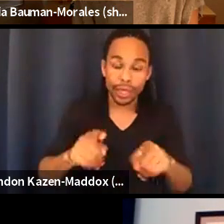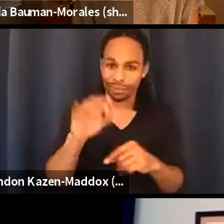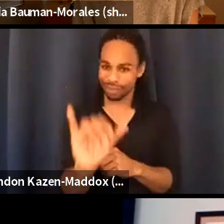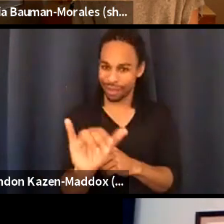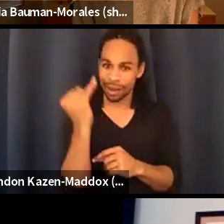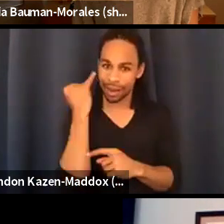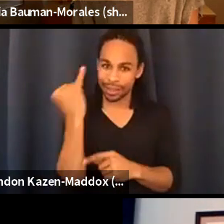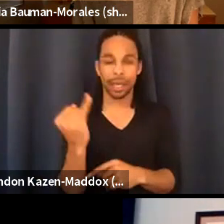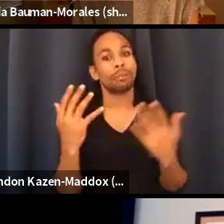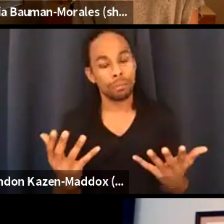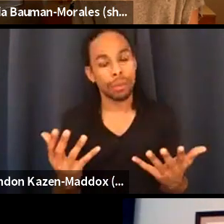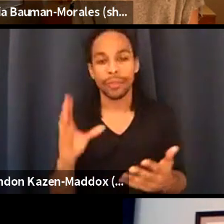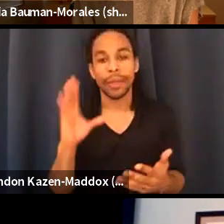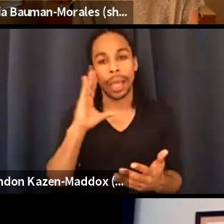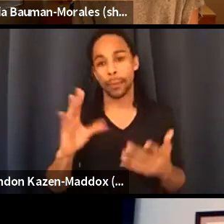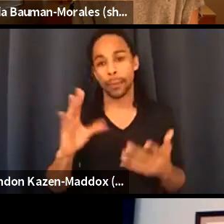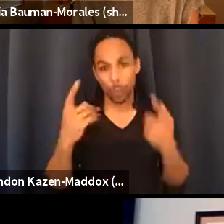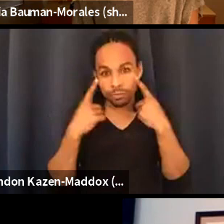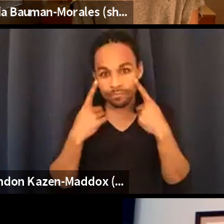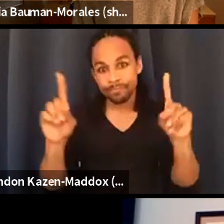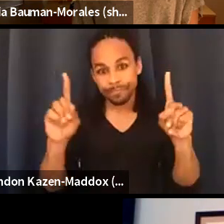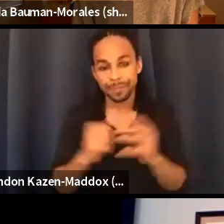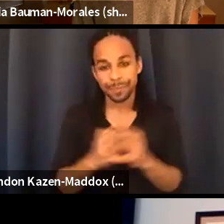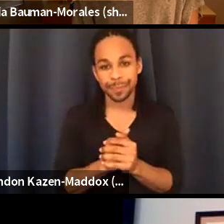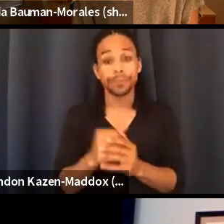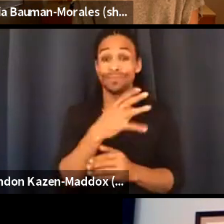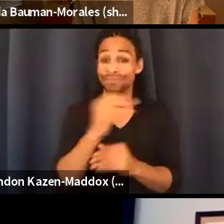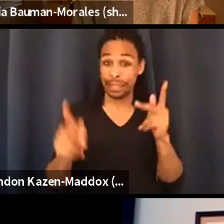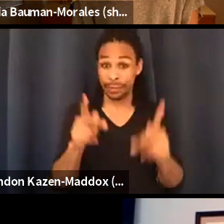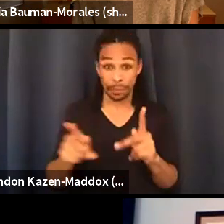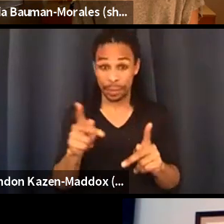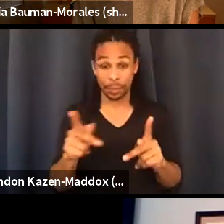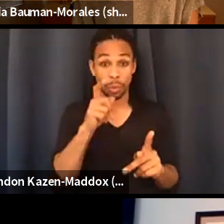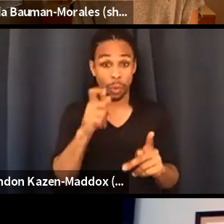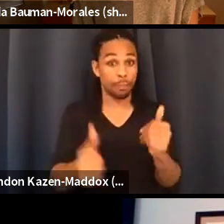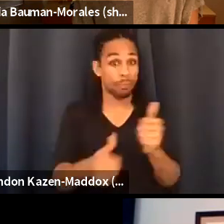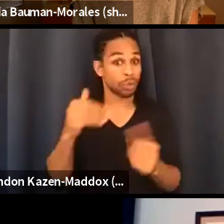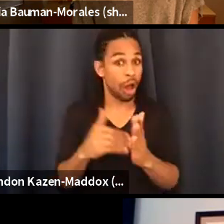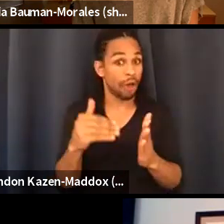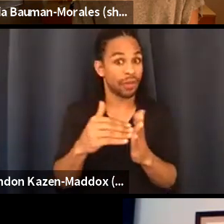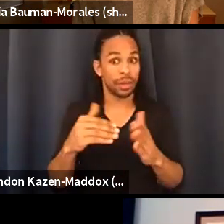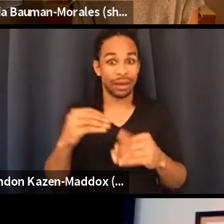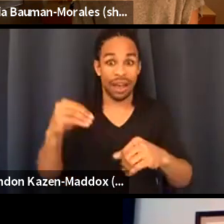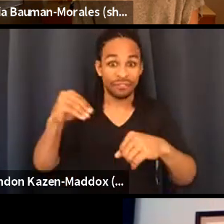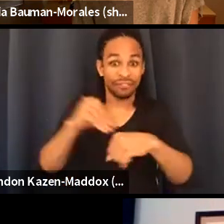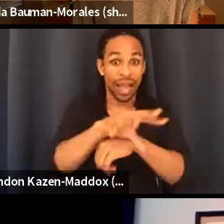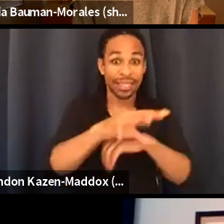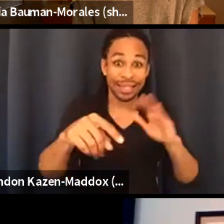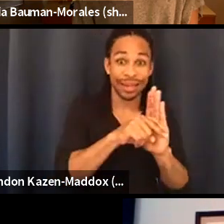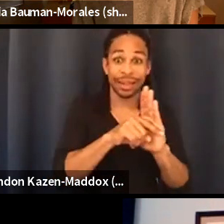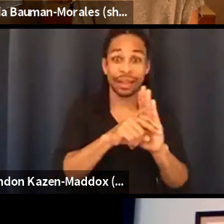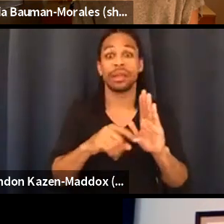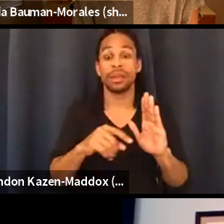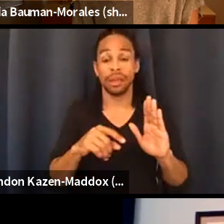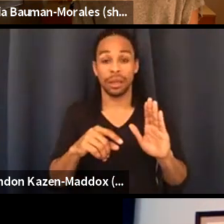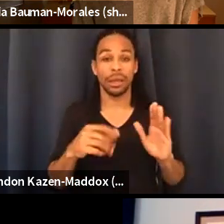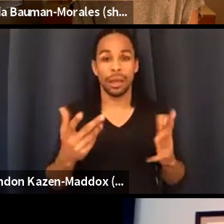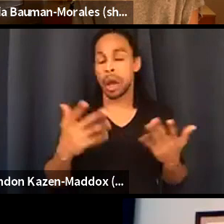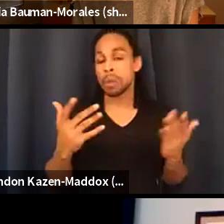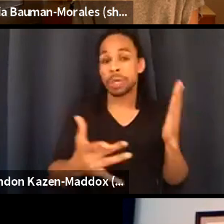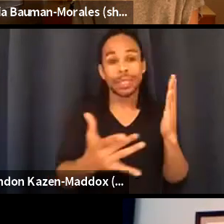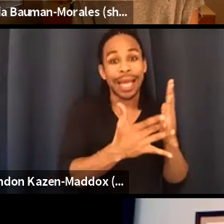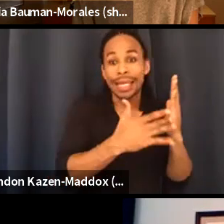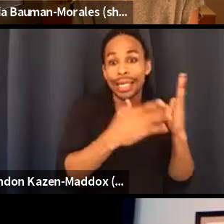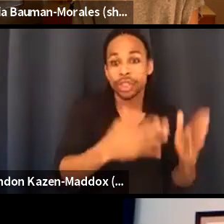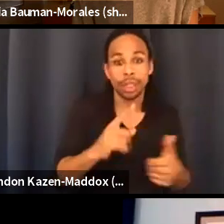just artists, but also the amazing technicians and dramaturgs and that are working on